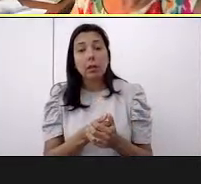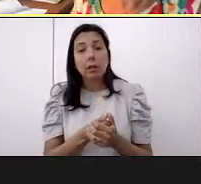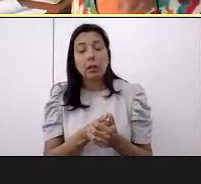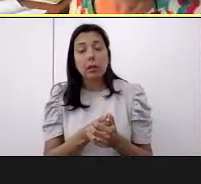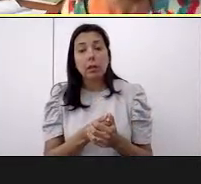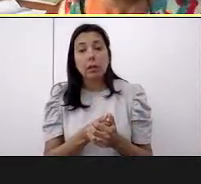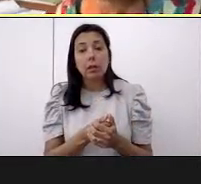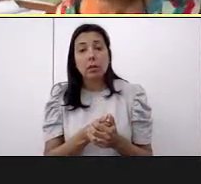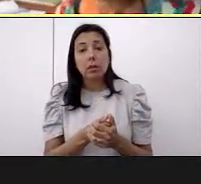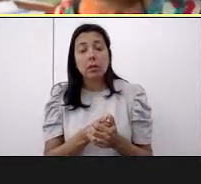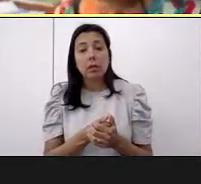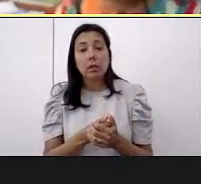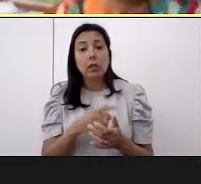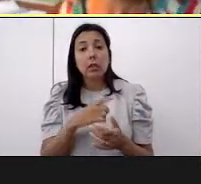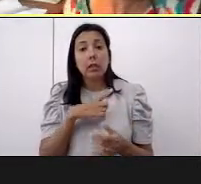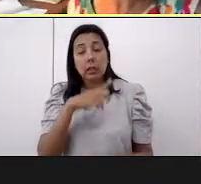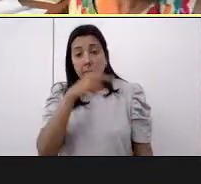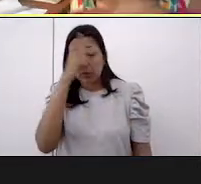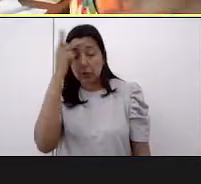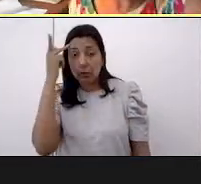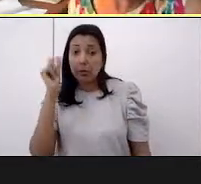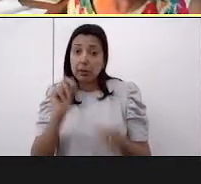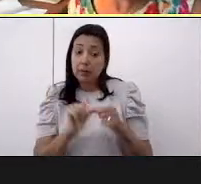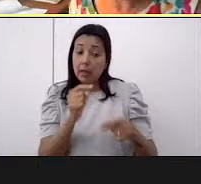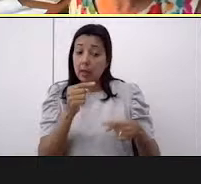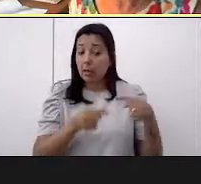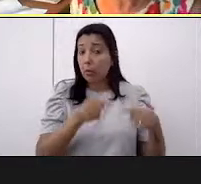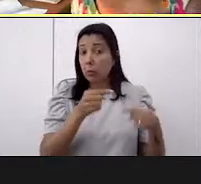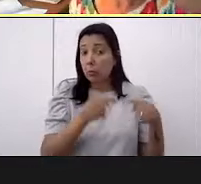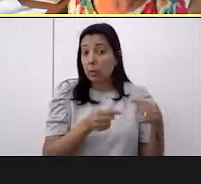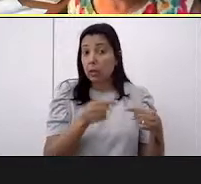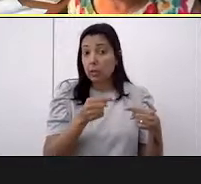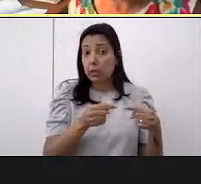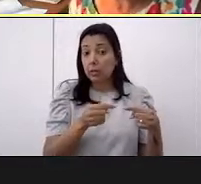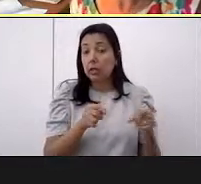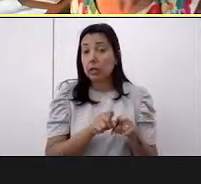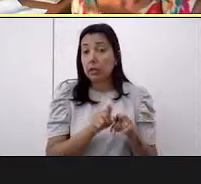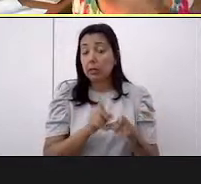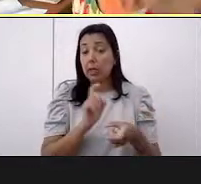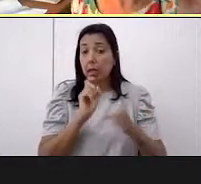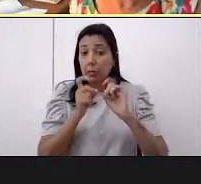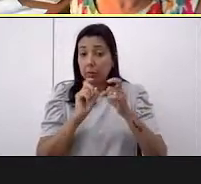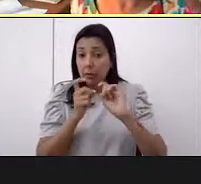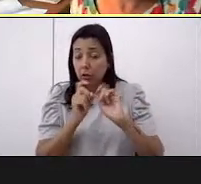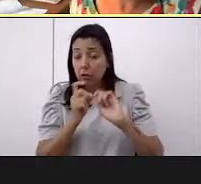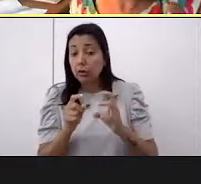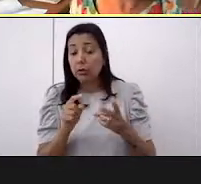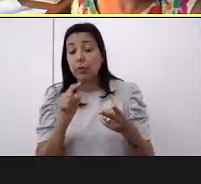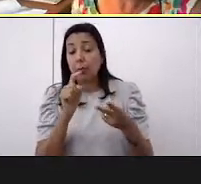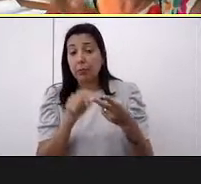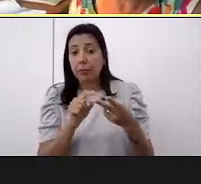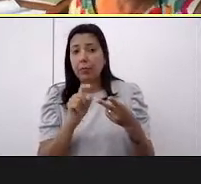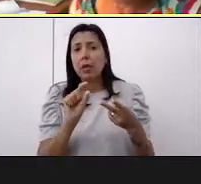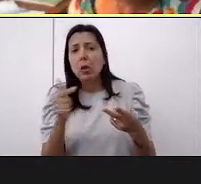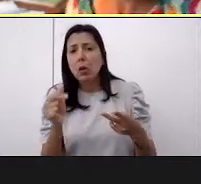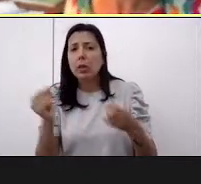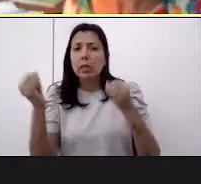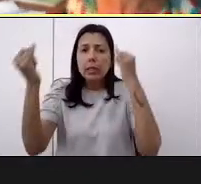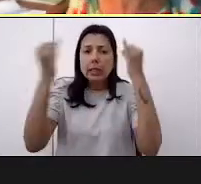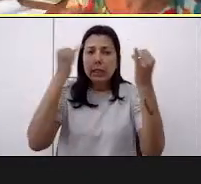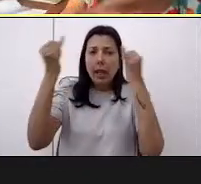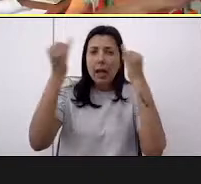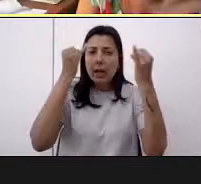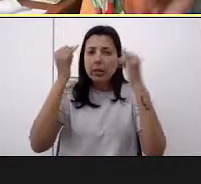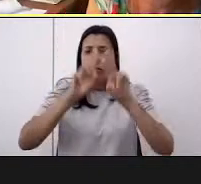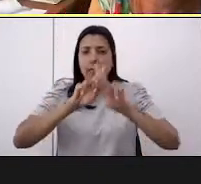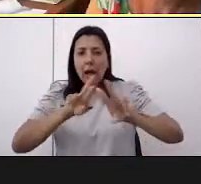They are elected on the politics fora, but a lot of other types of ideas coming from different types of forums,